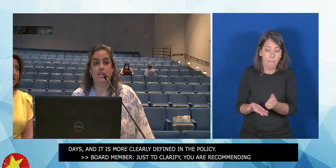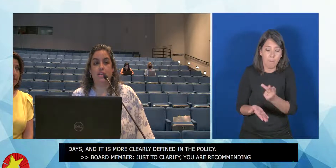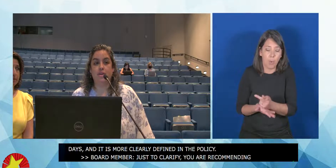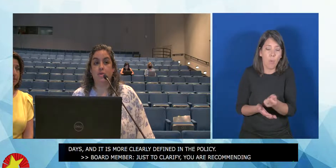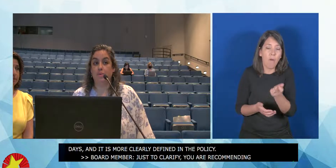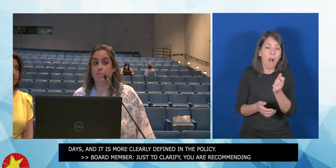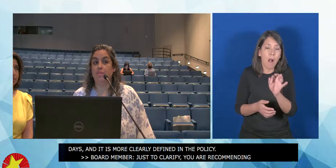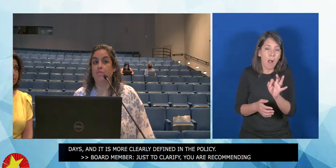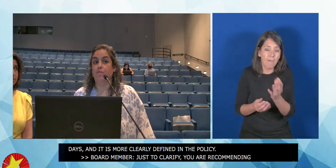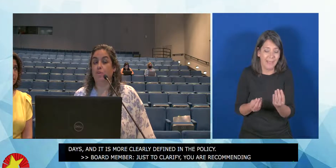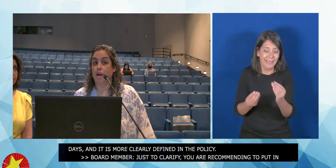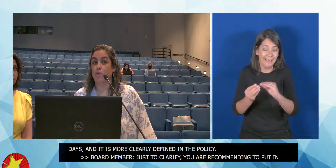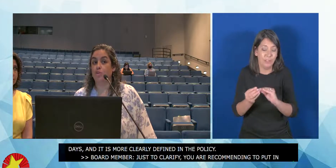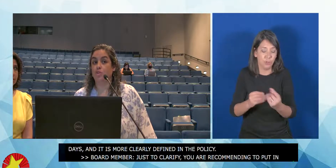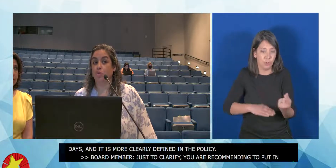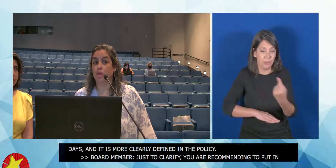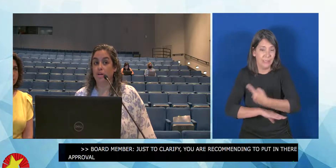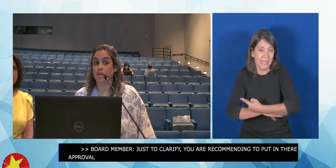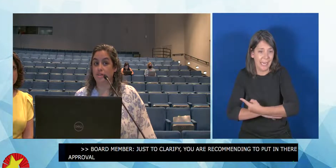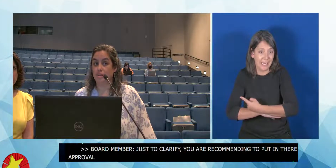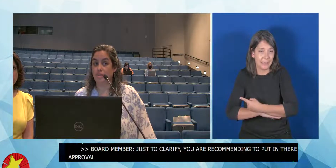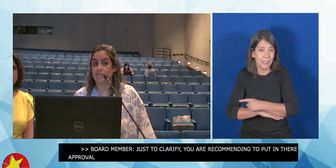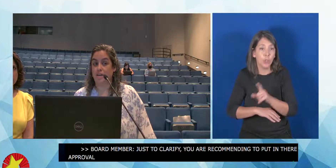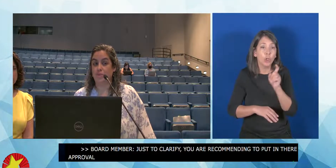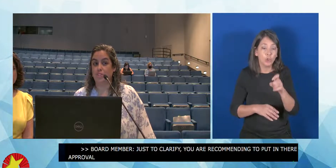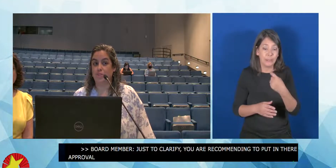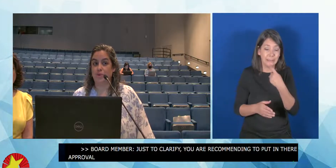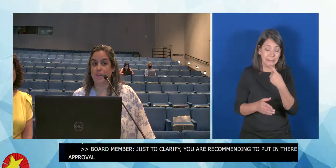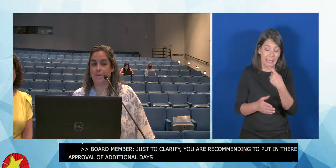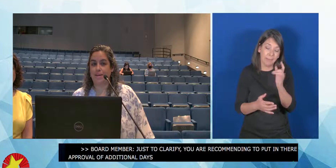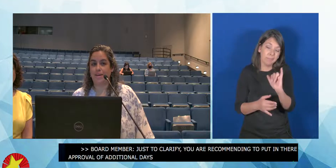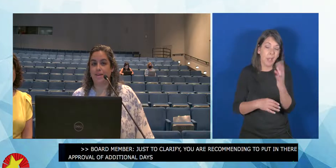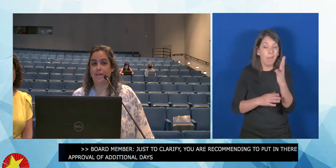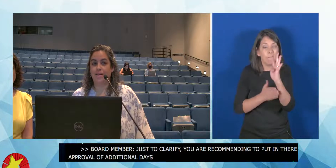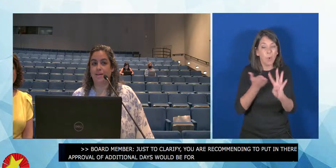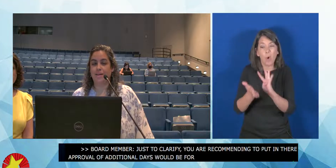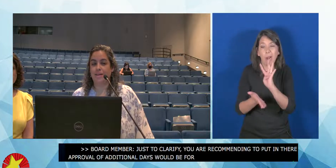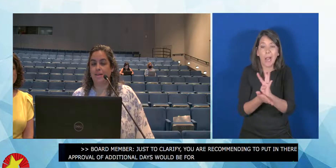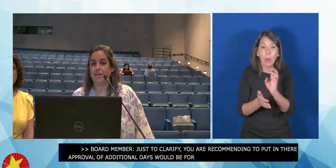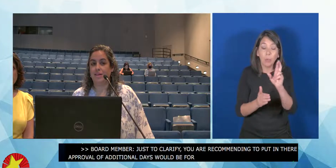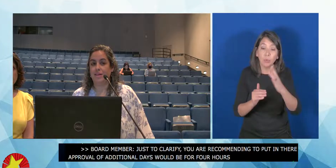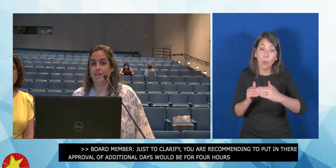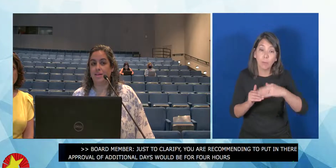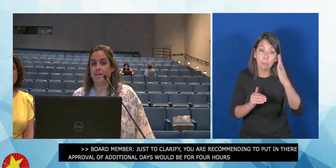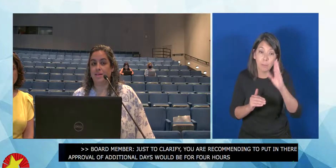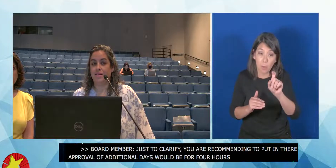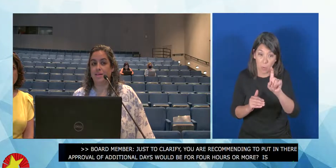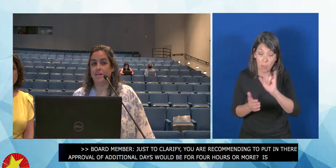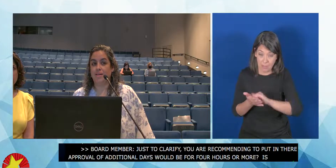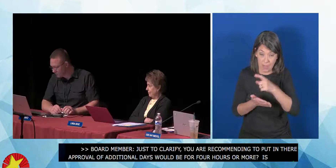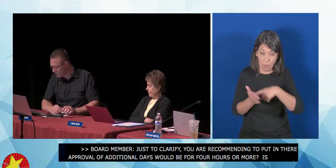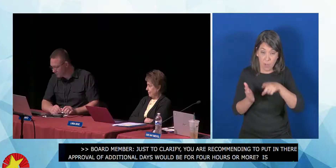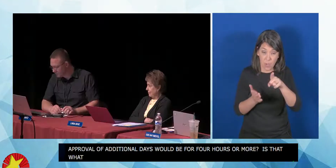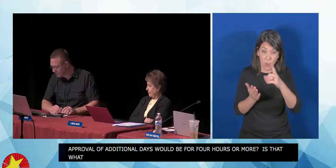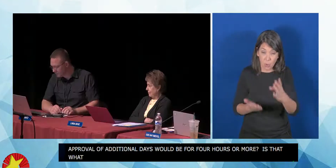days would be for 4 hours or more? Is that what you're recommending?